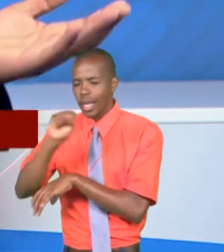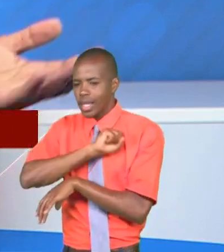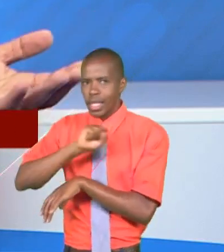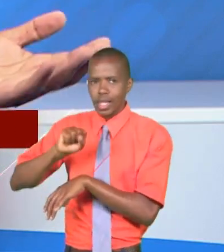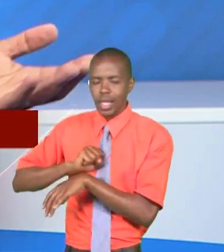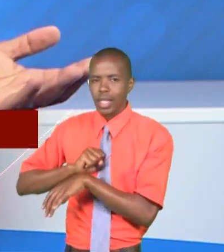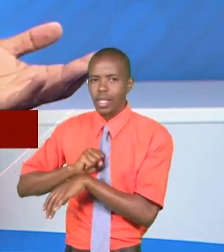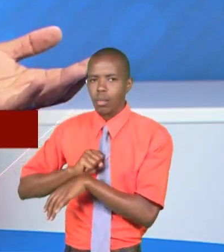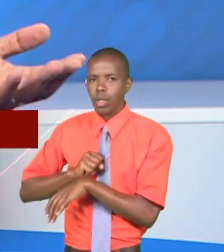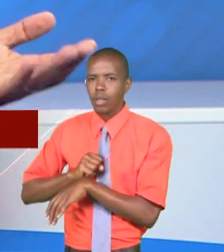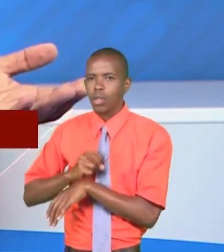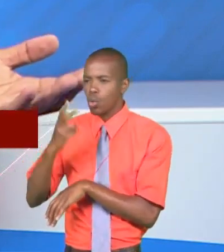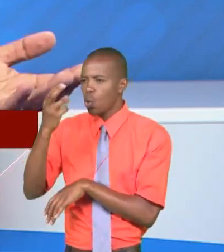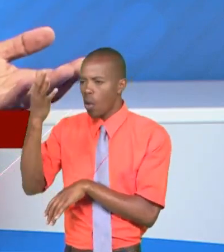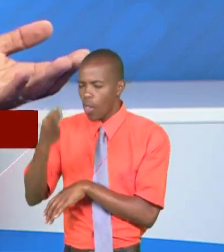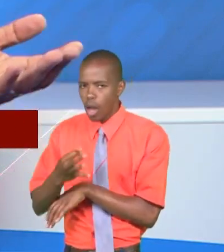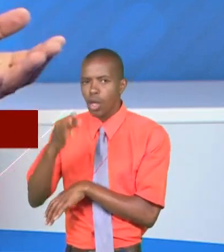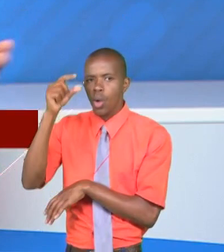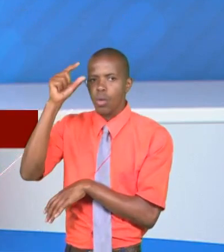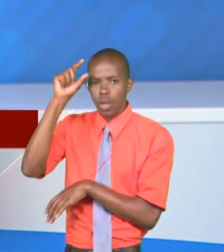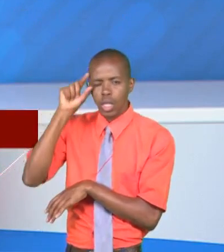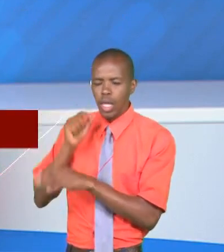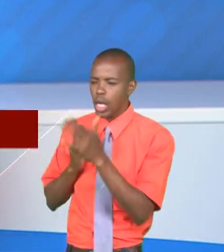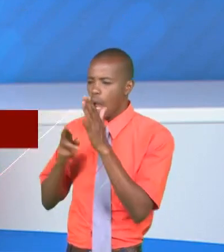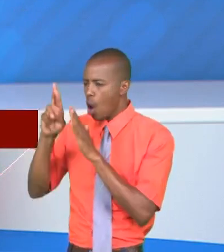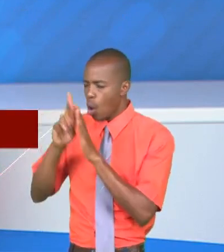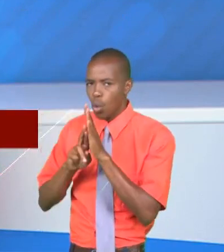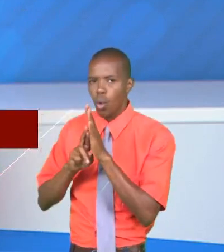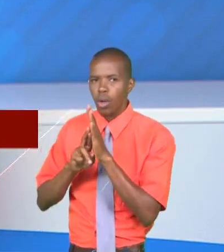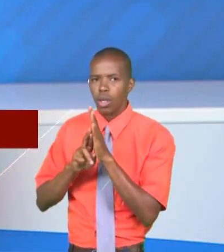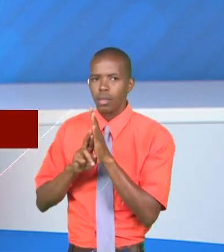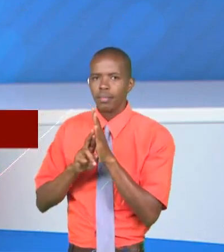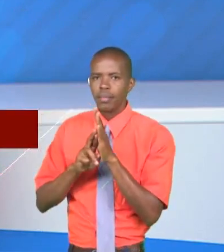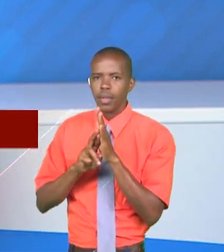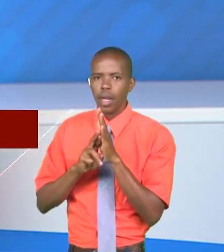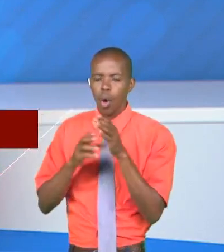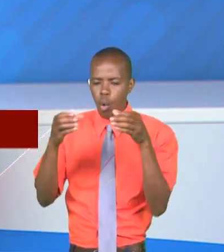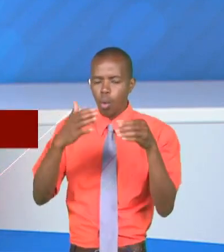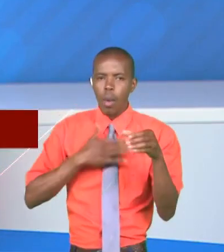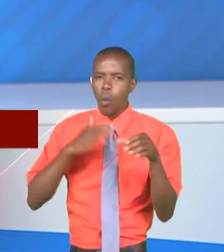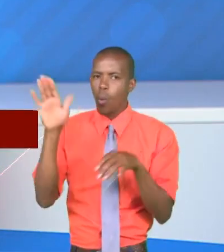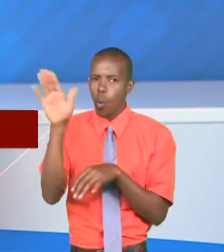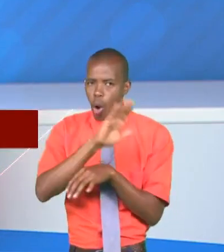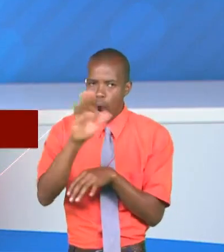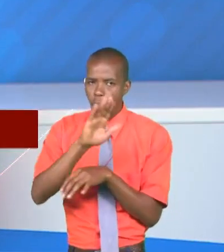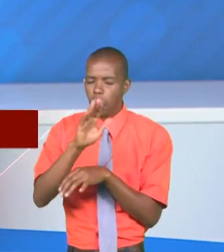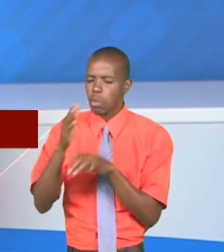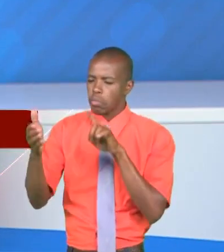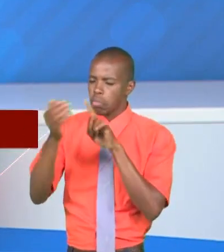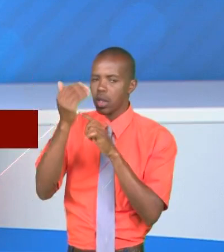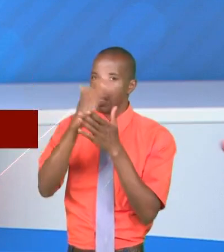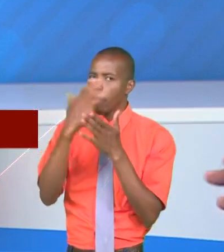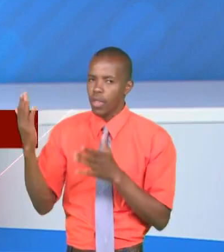two gender that rule. So already now, from our party, Wiper, we have meant something. If